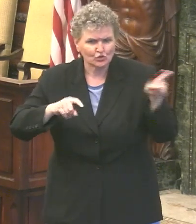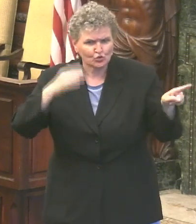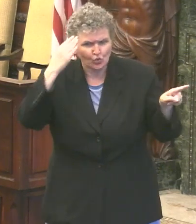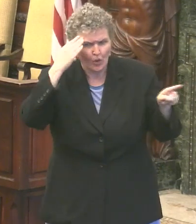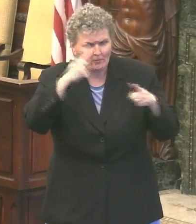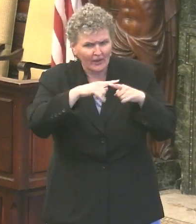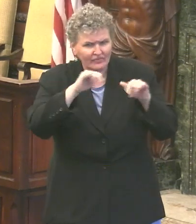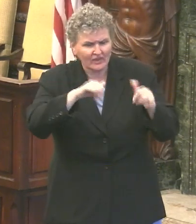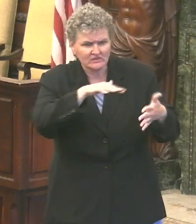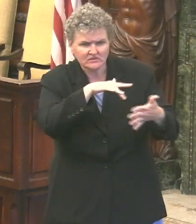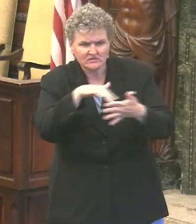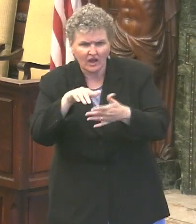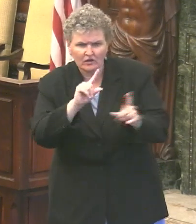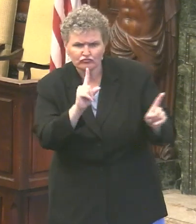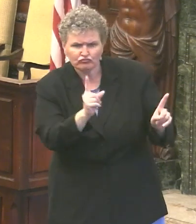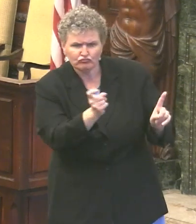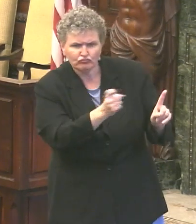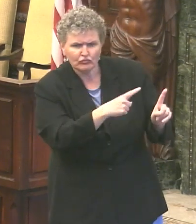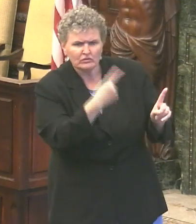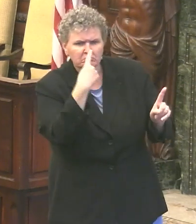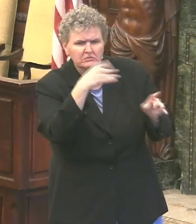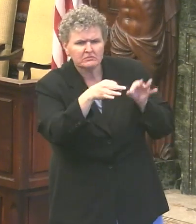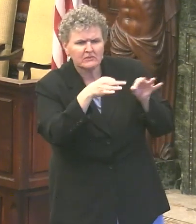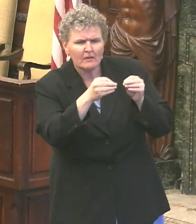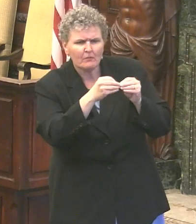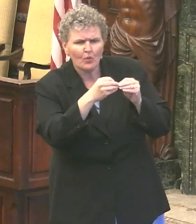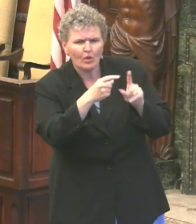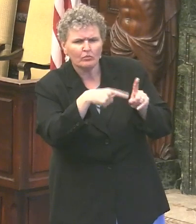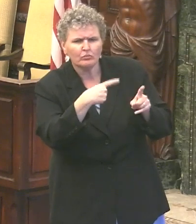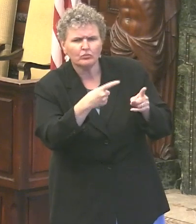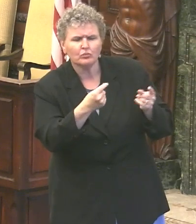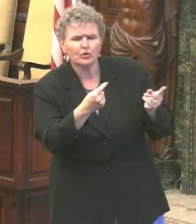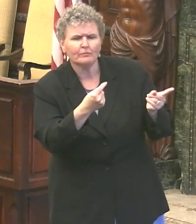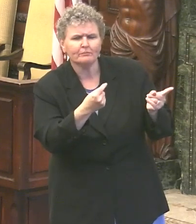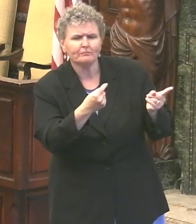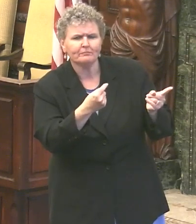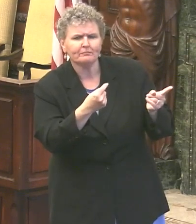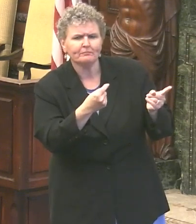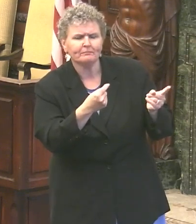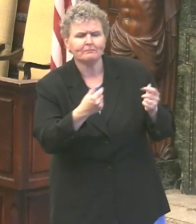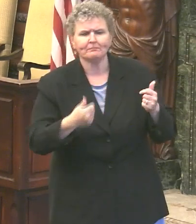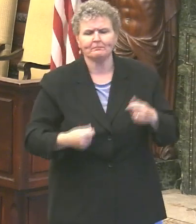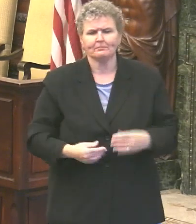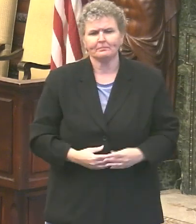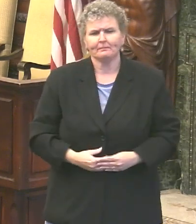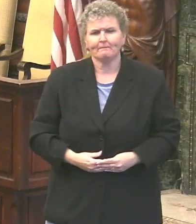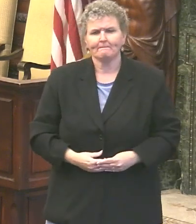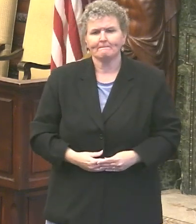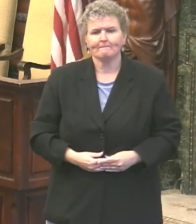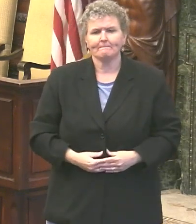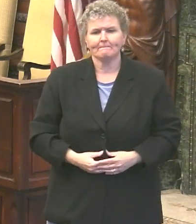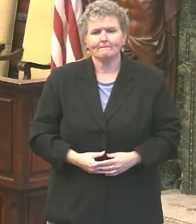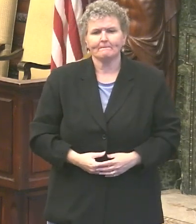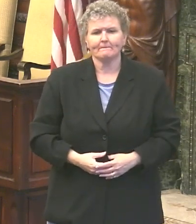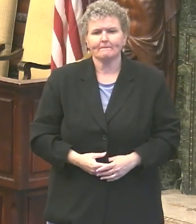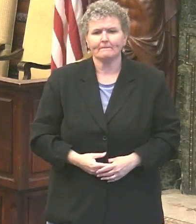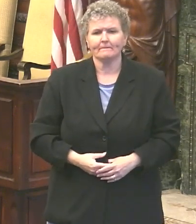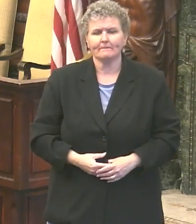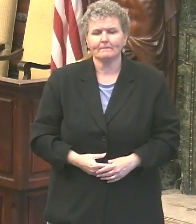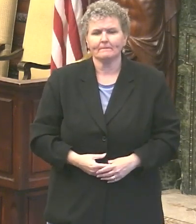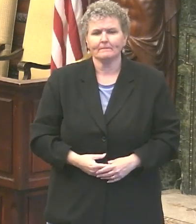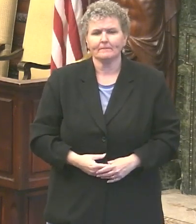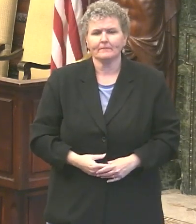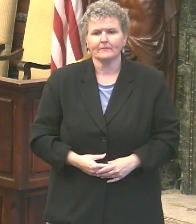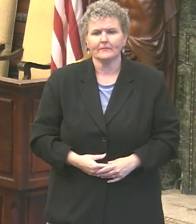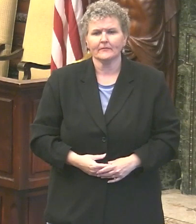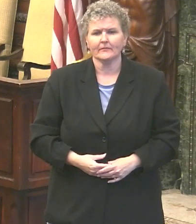any further context about the implications for the metro area? No, I haven't seen that data, and I'm very